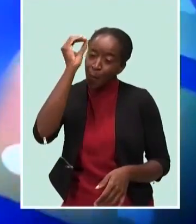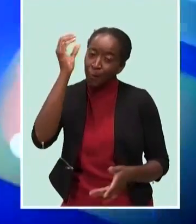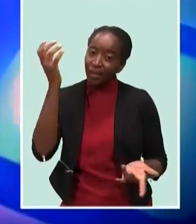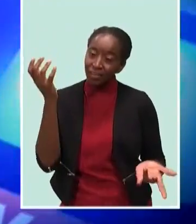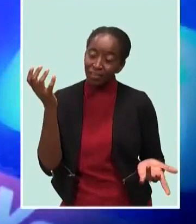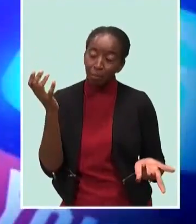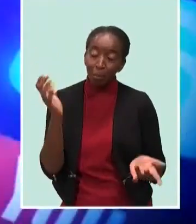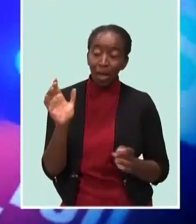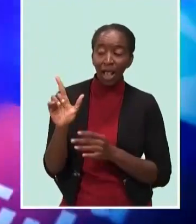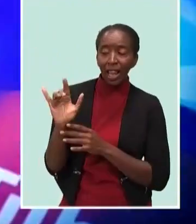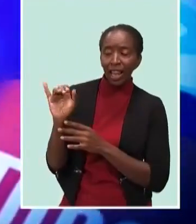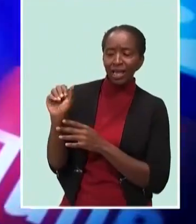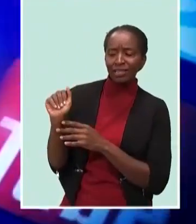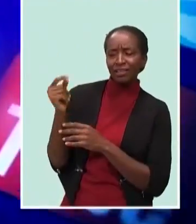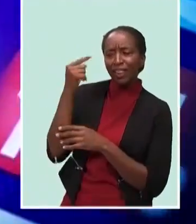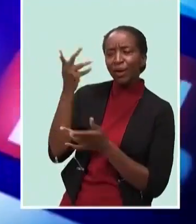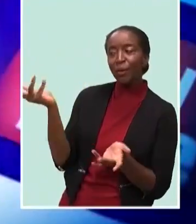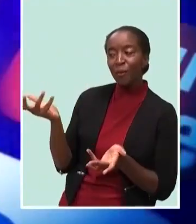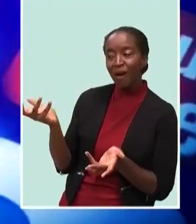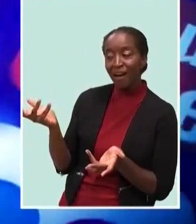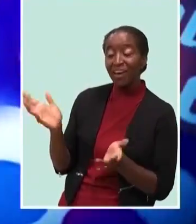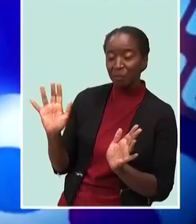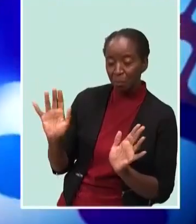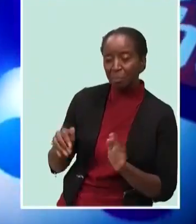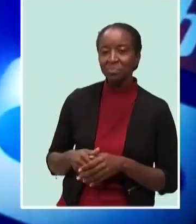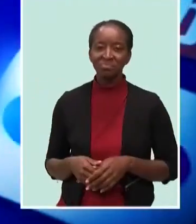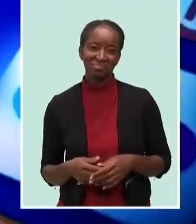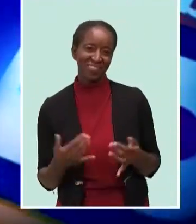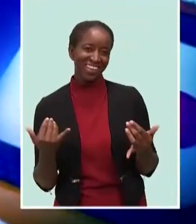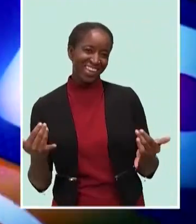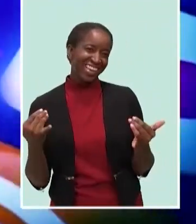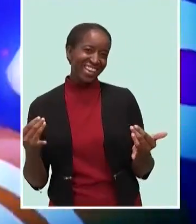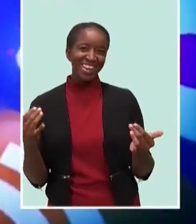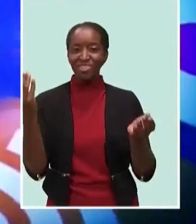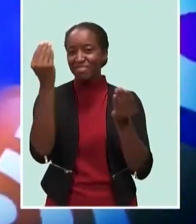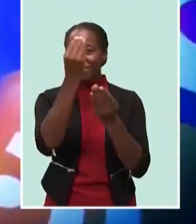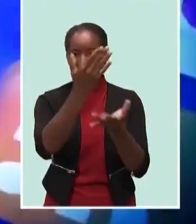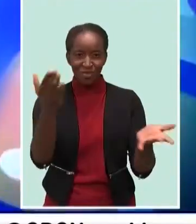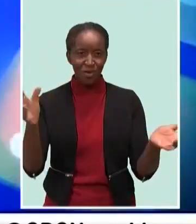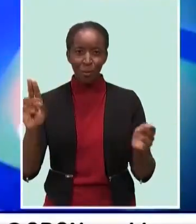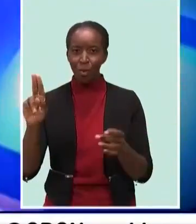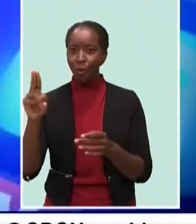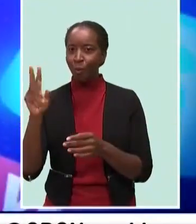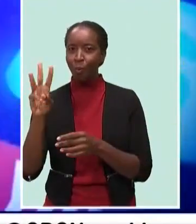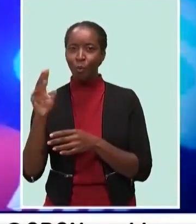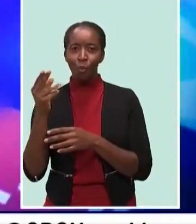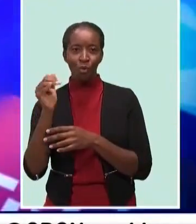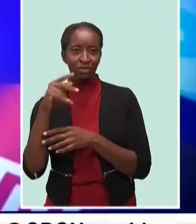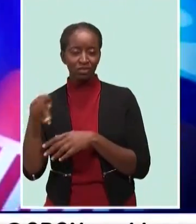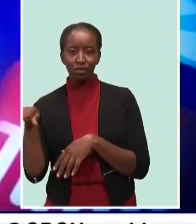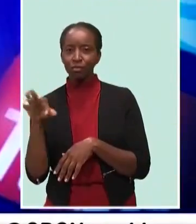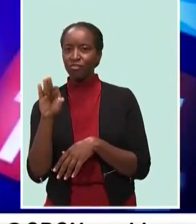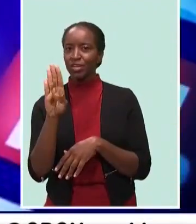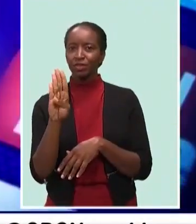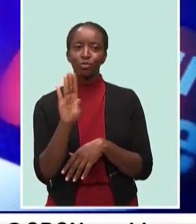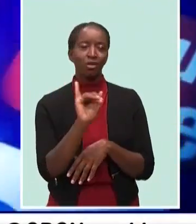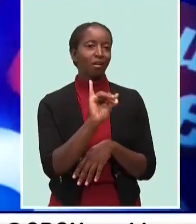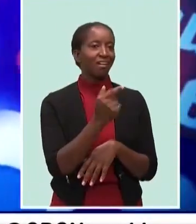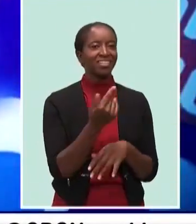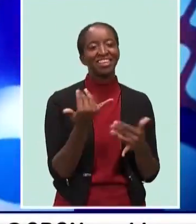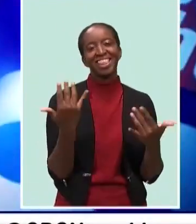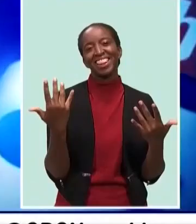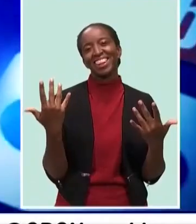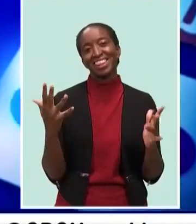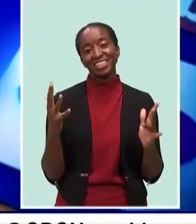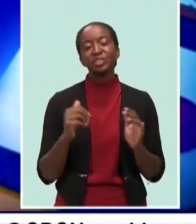get it right after. But that's all the time we have for What's Trending this evening. We invite you to send your comments to our